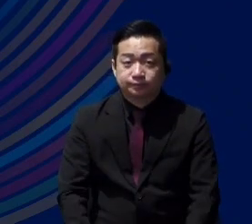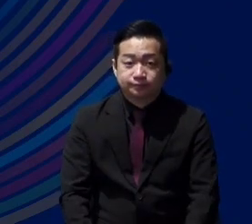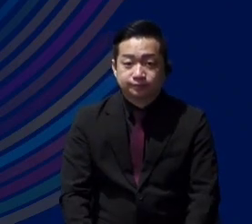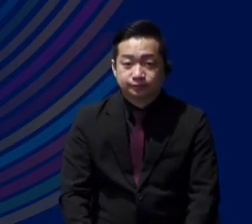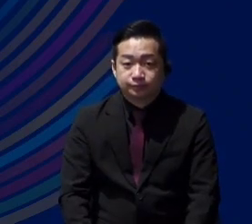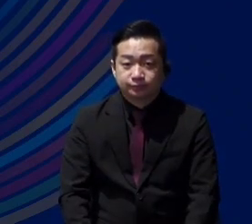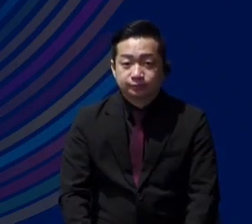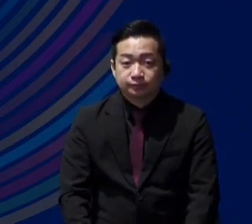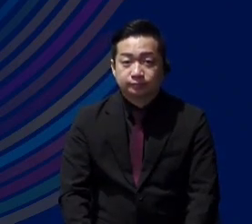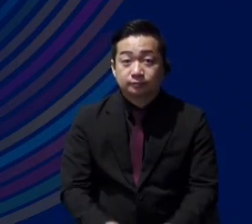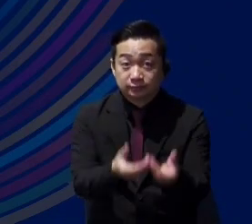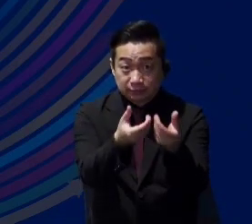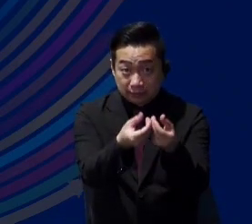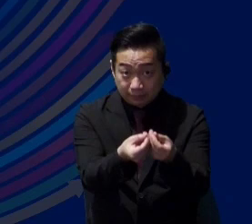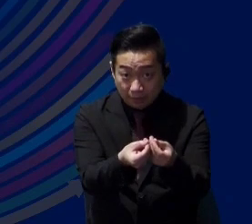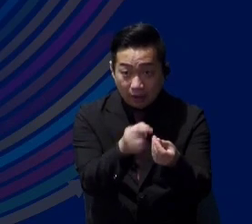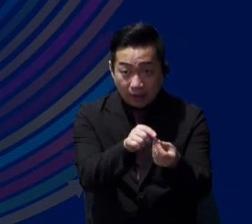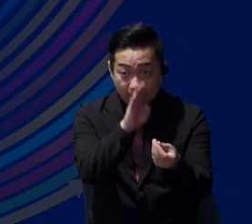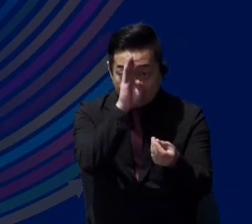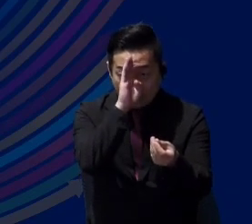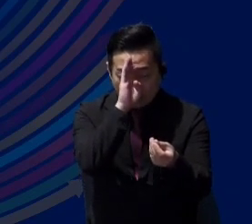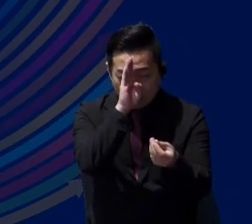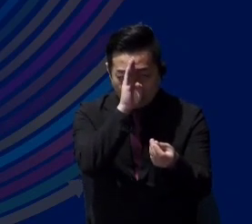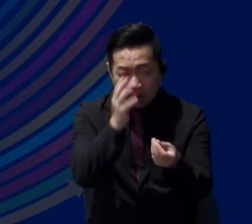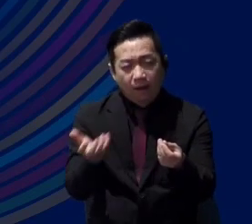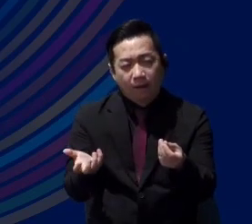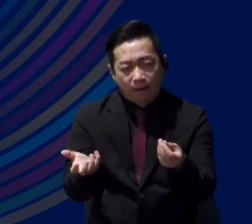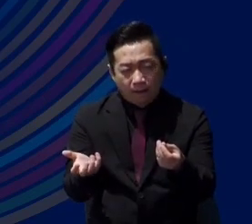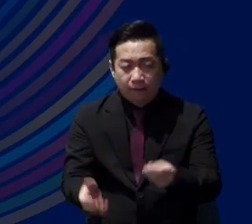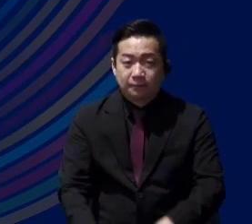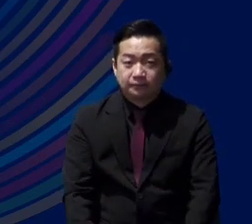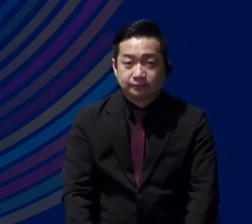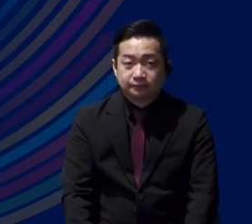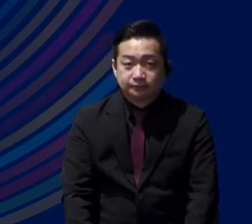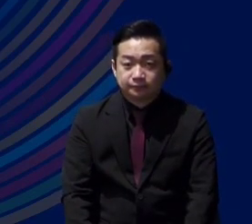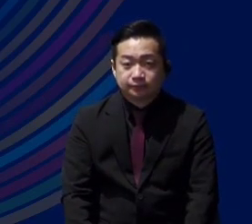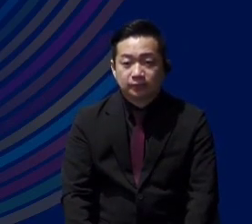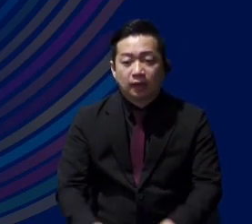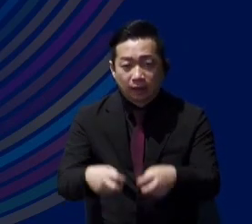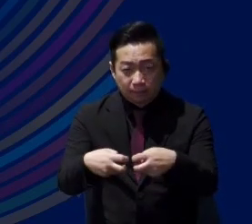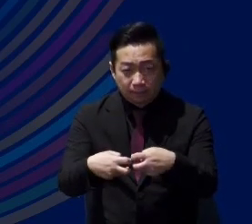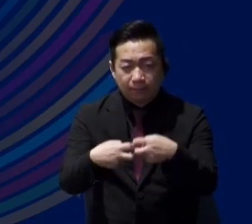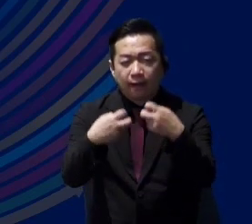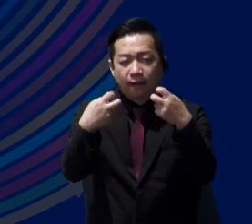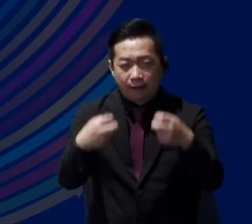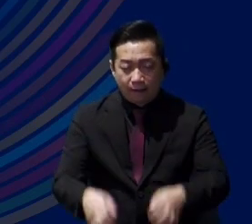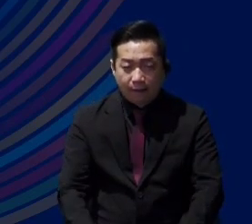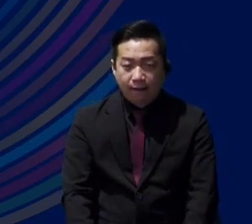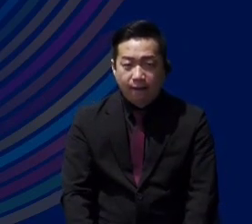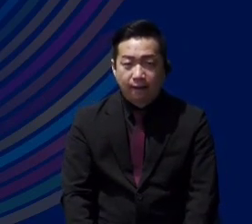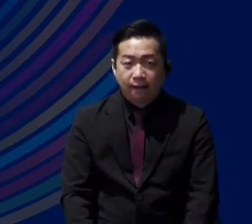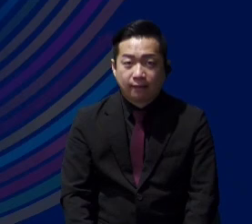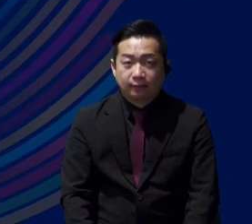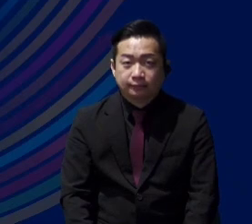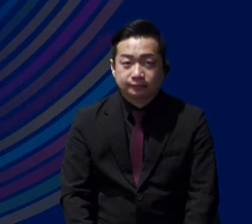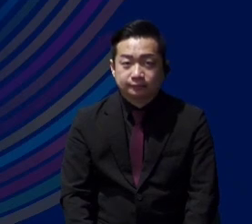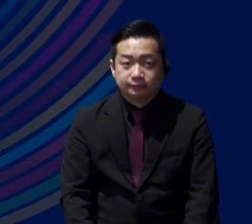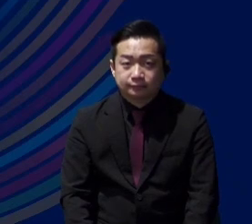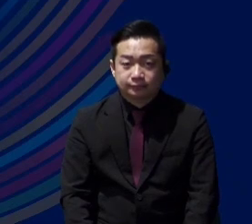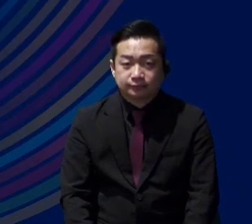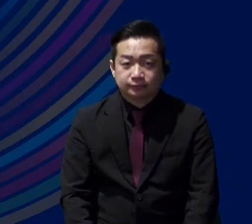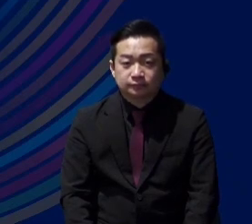had diarrhea, here he had road traffic accident, here he had one other problem, here he